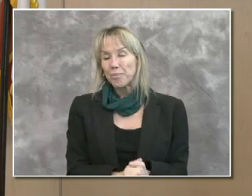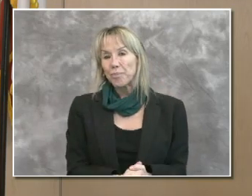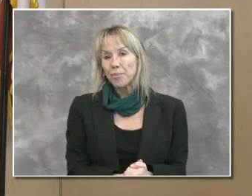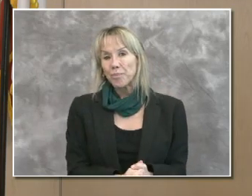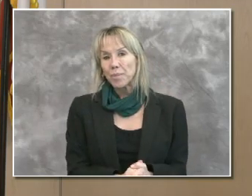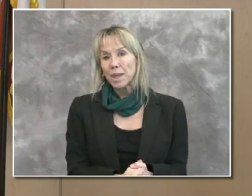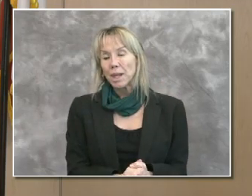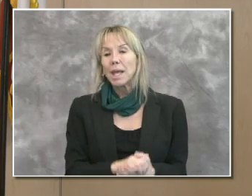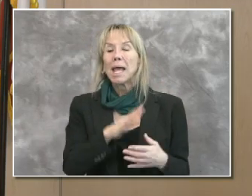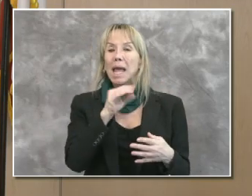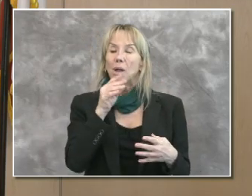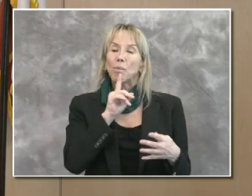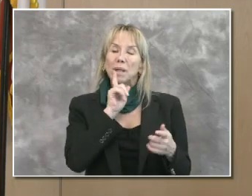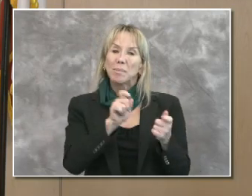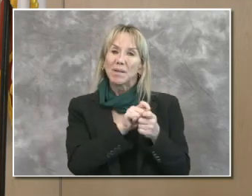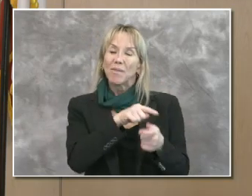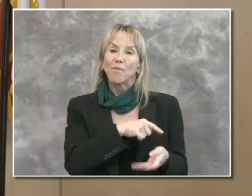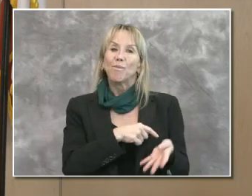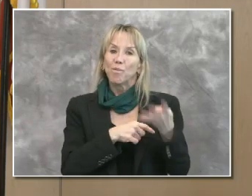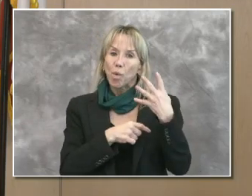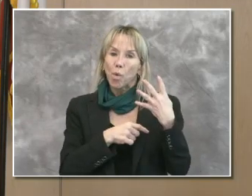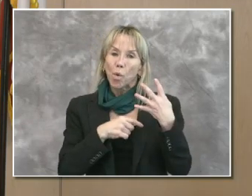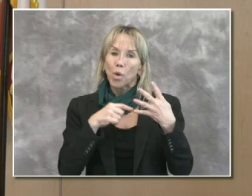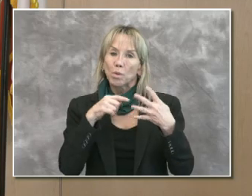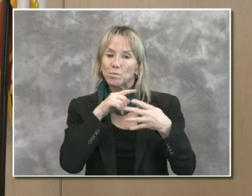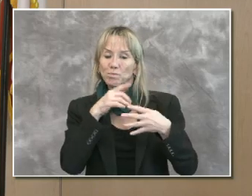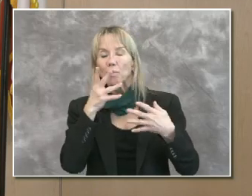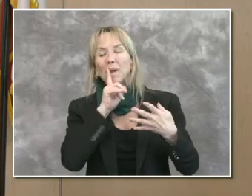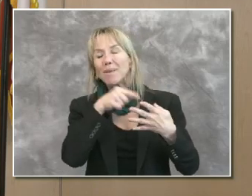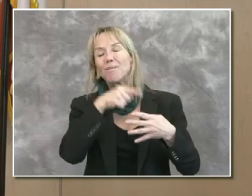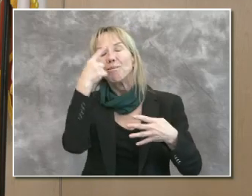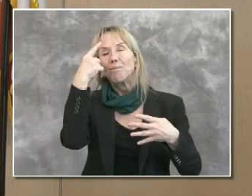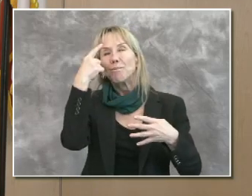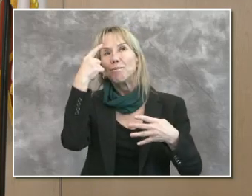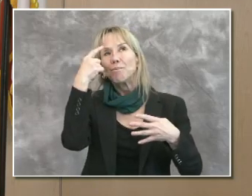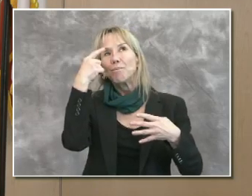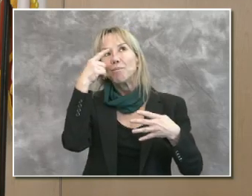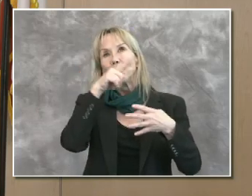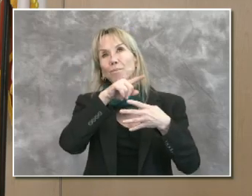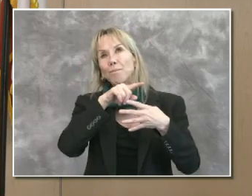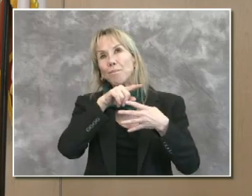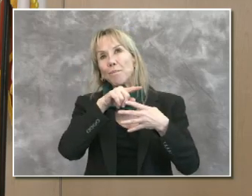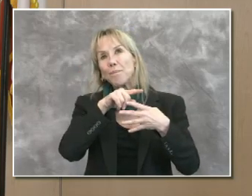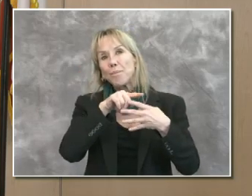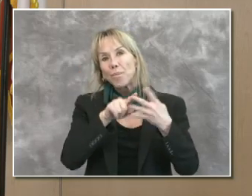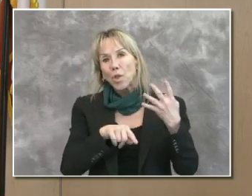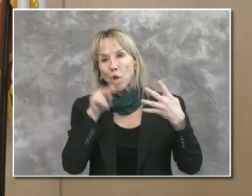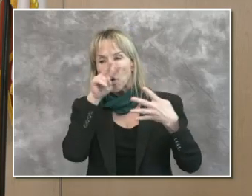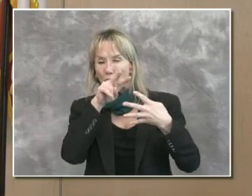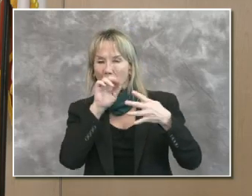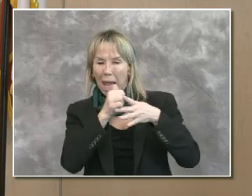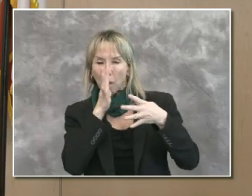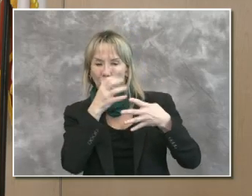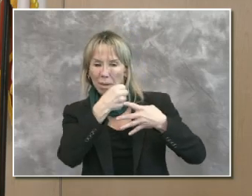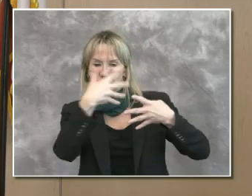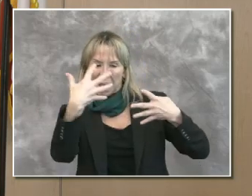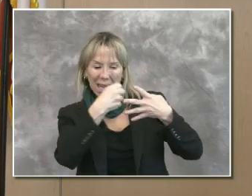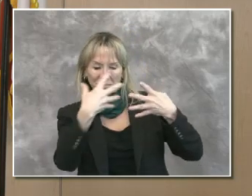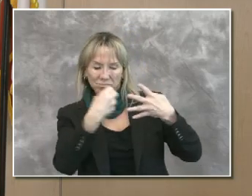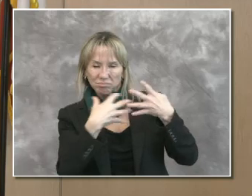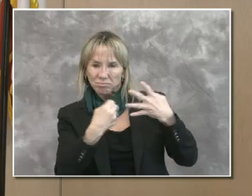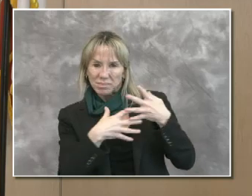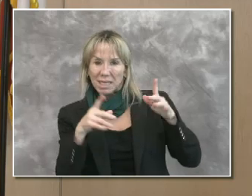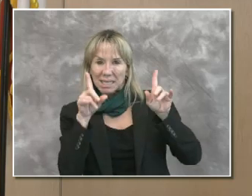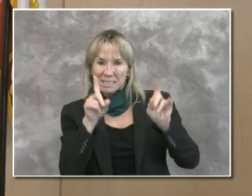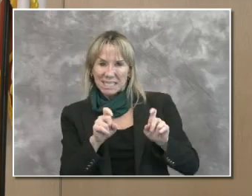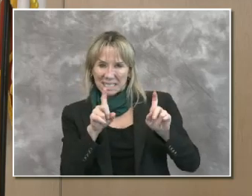specifically for long-term care facilities, to look at how are we going to expand testing